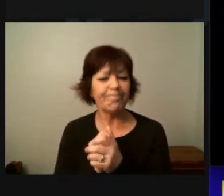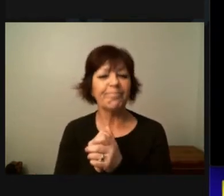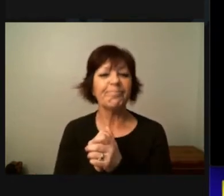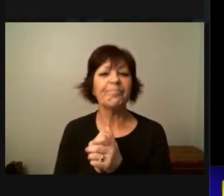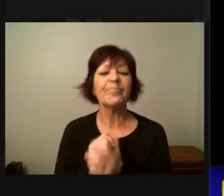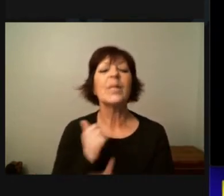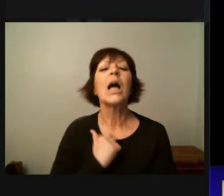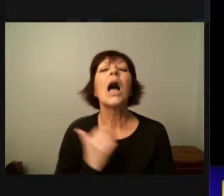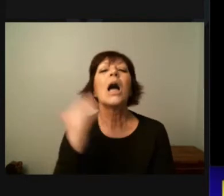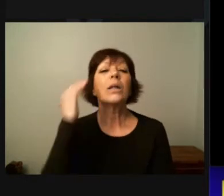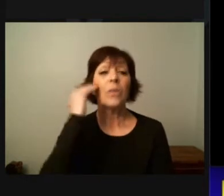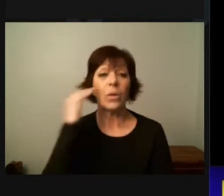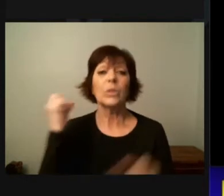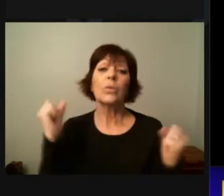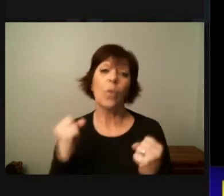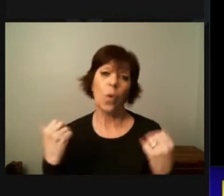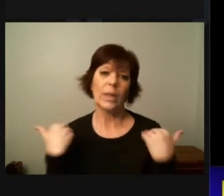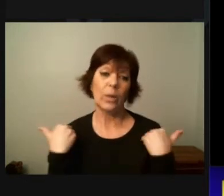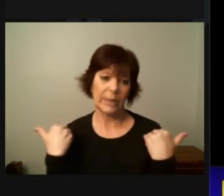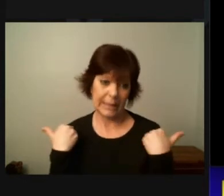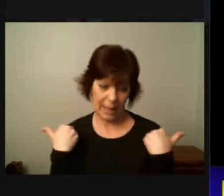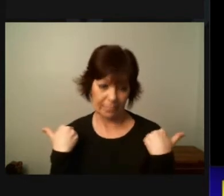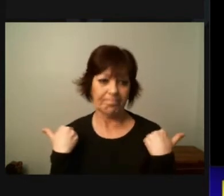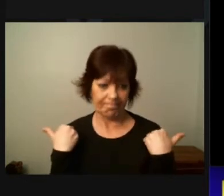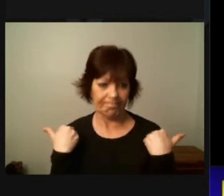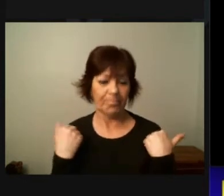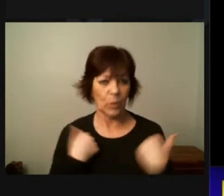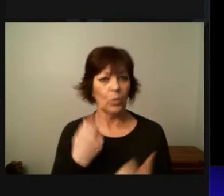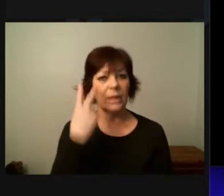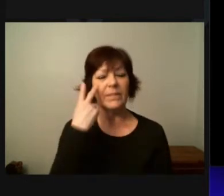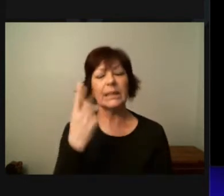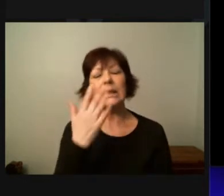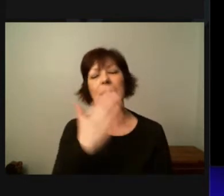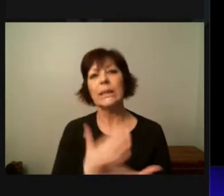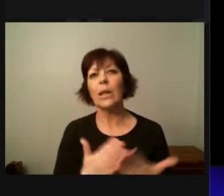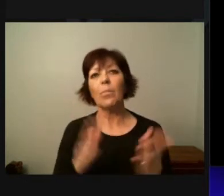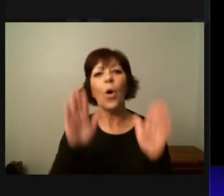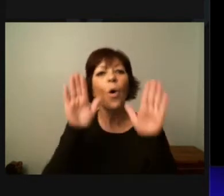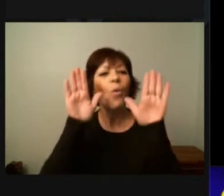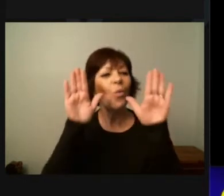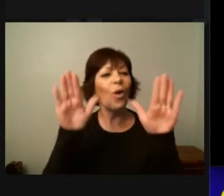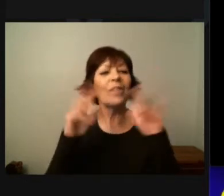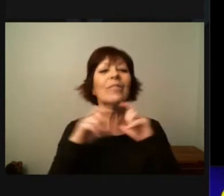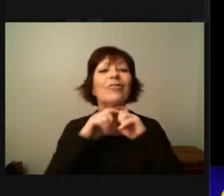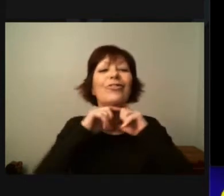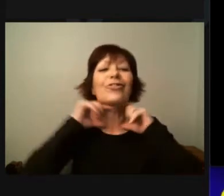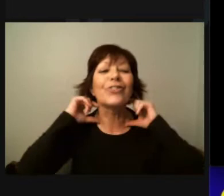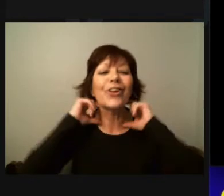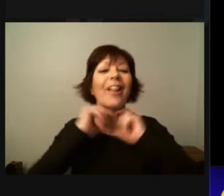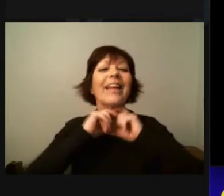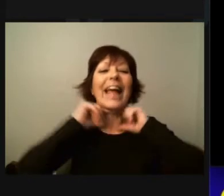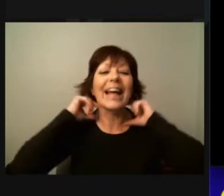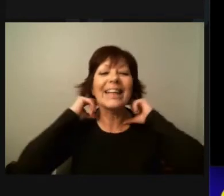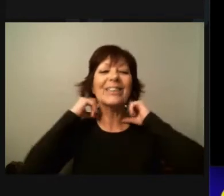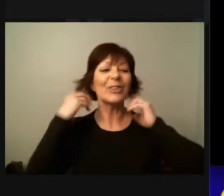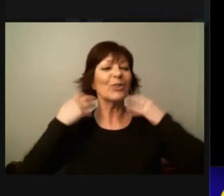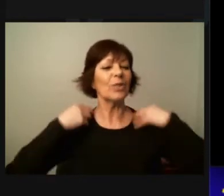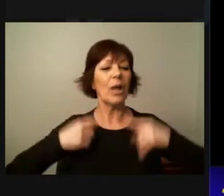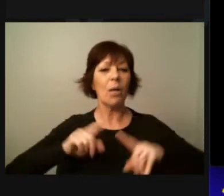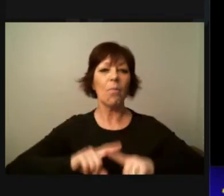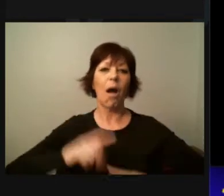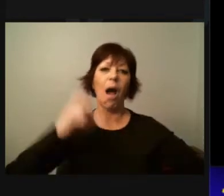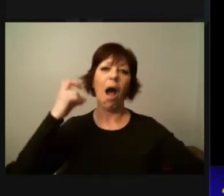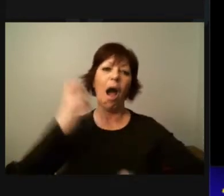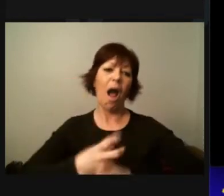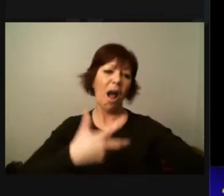I know that it's cold outside and we've seen some wonderful turtlenecks, but turtlenecks are very difficult to get